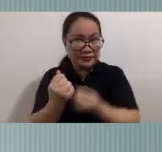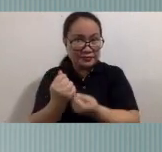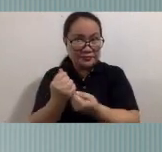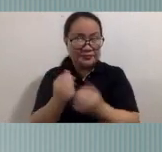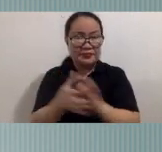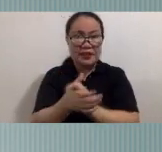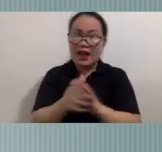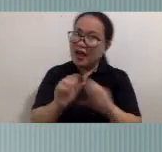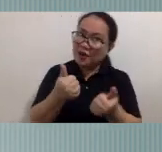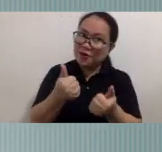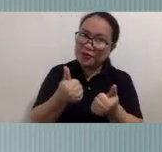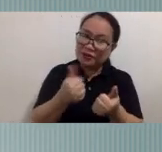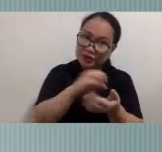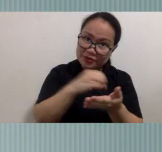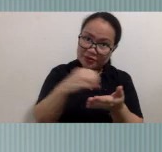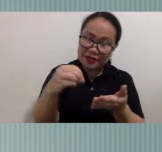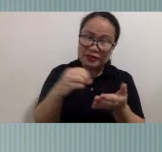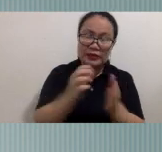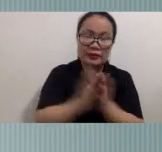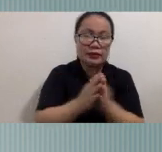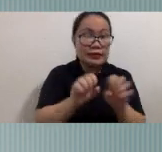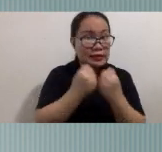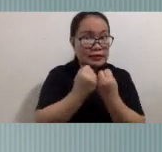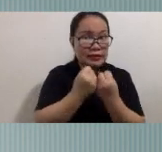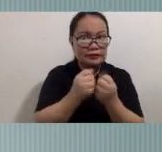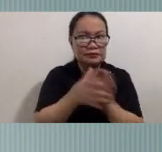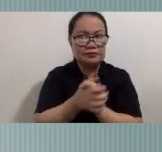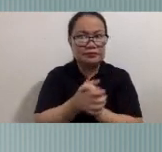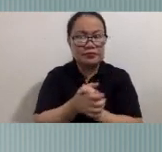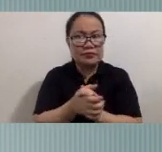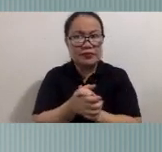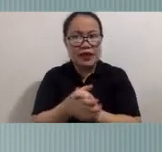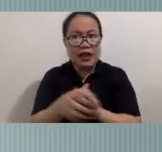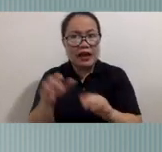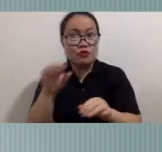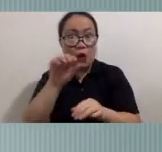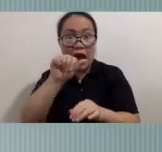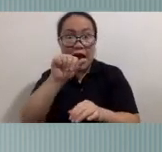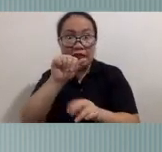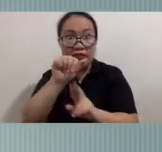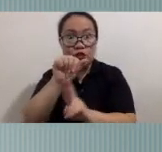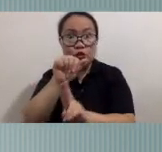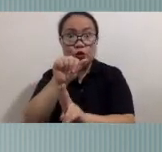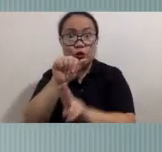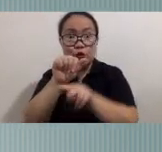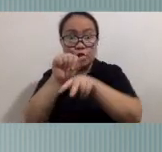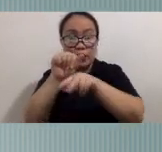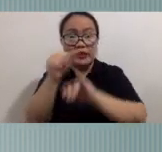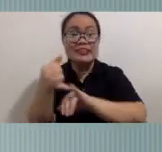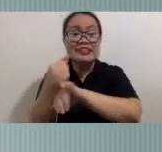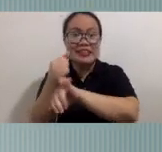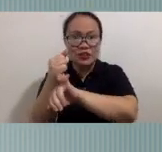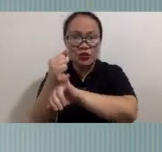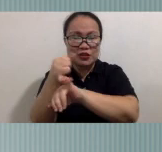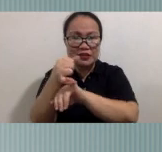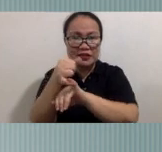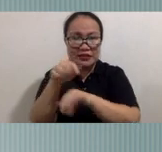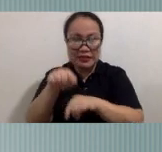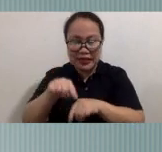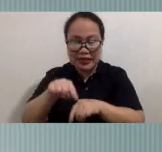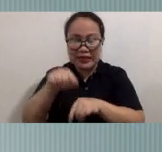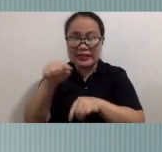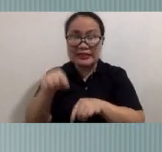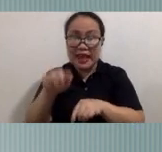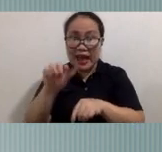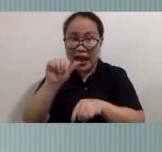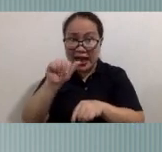know how to analyze it. Okay? So apple and banana. So and, we all know that and,